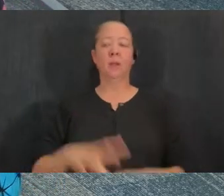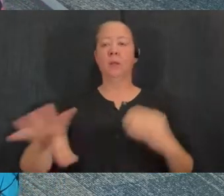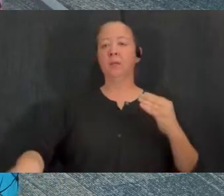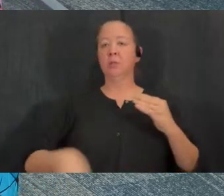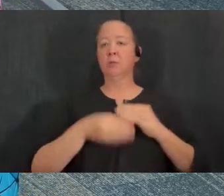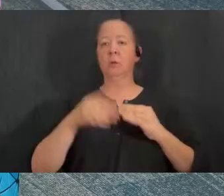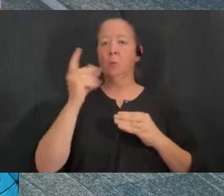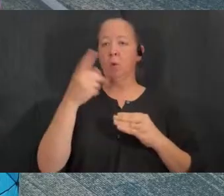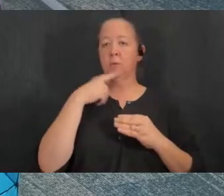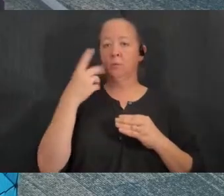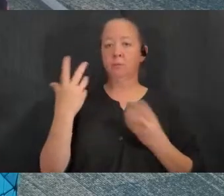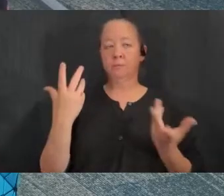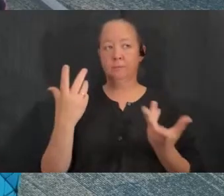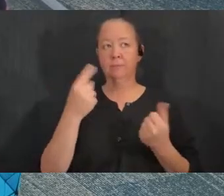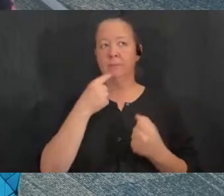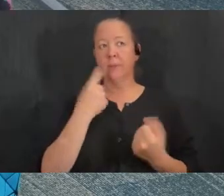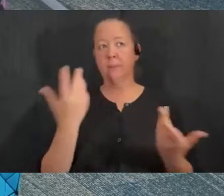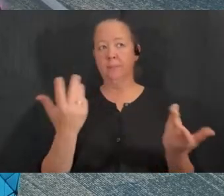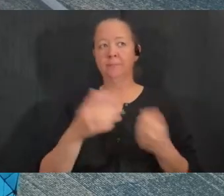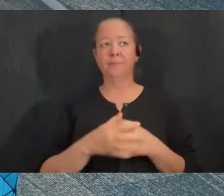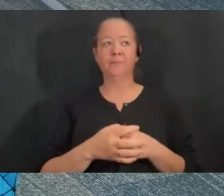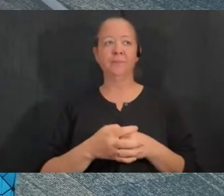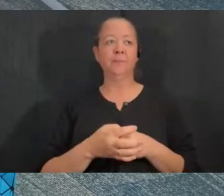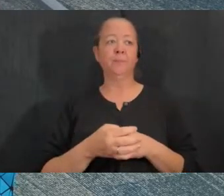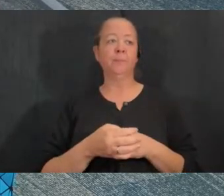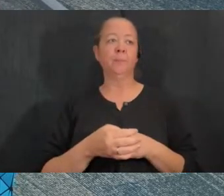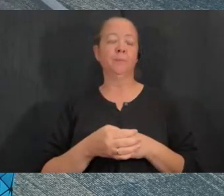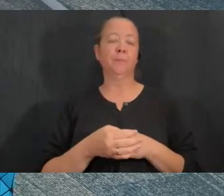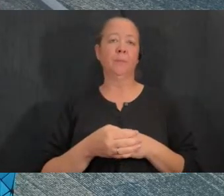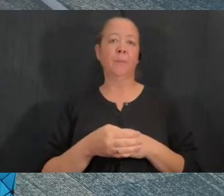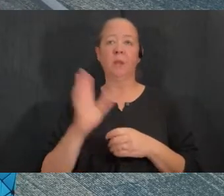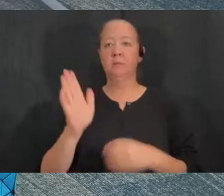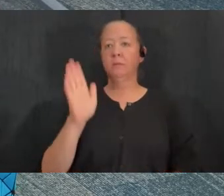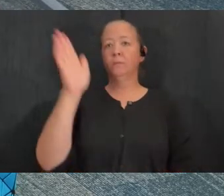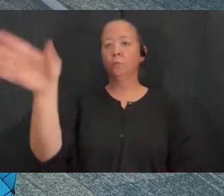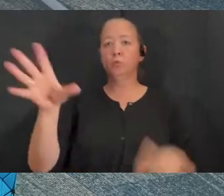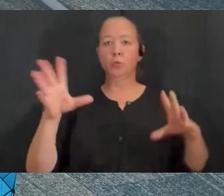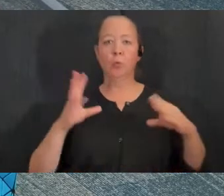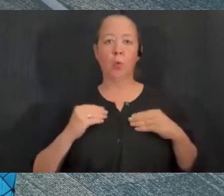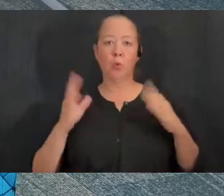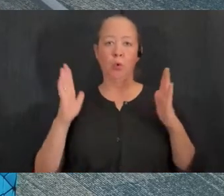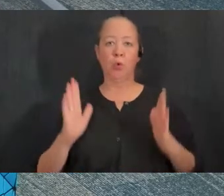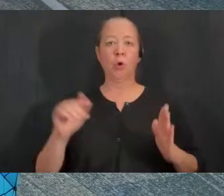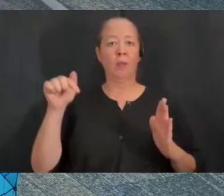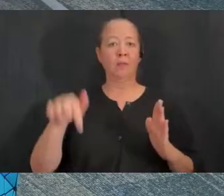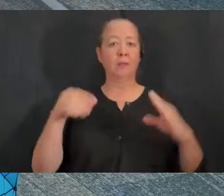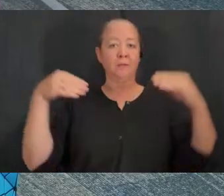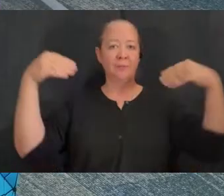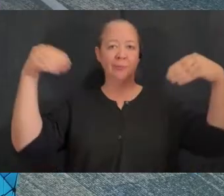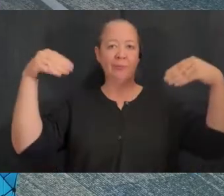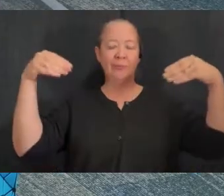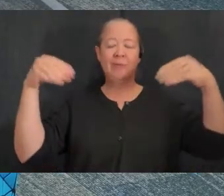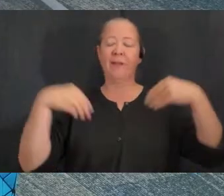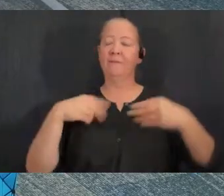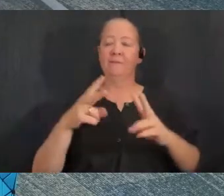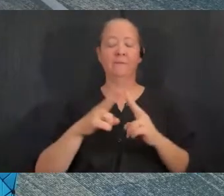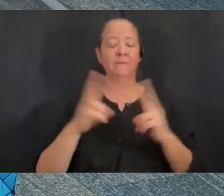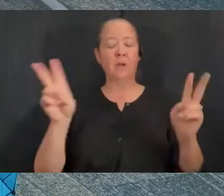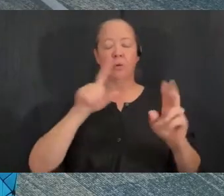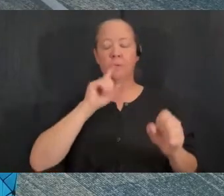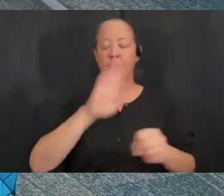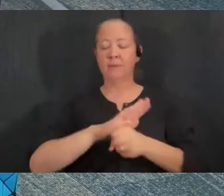say, as the future owner of this store, I'm very committed